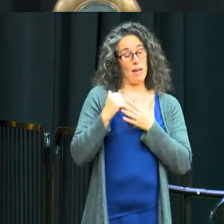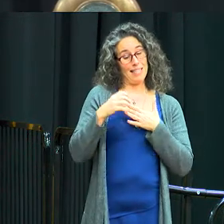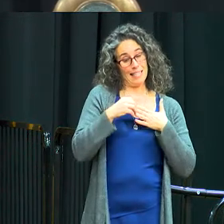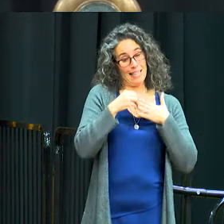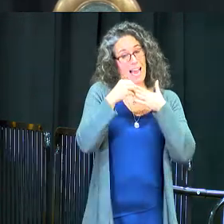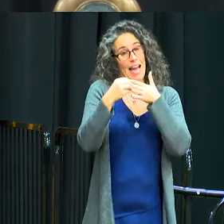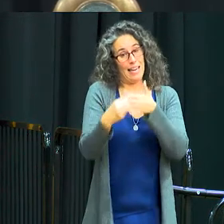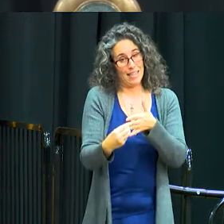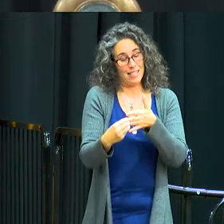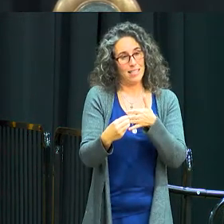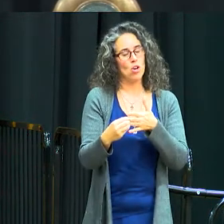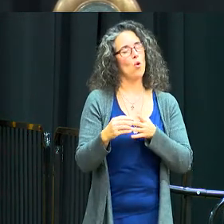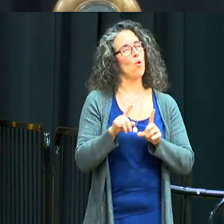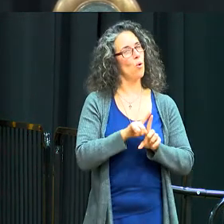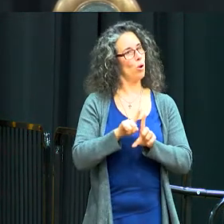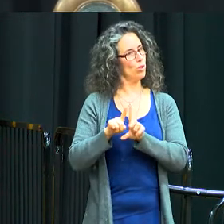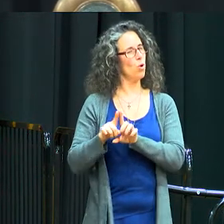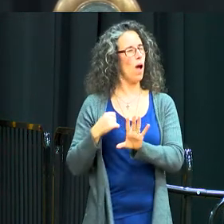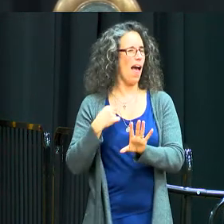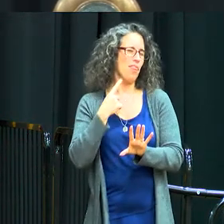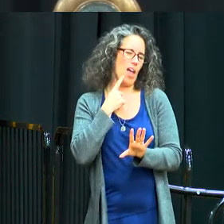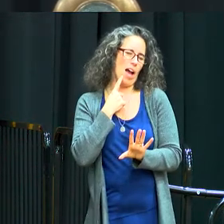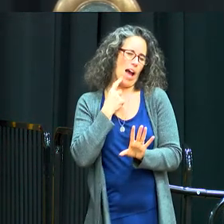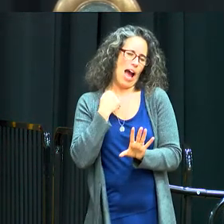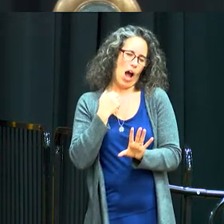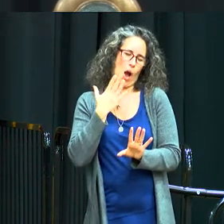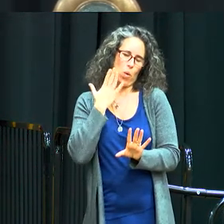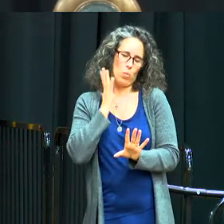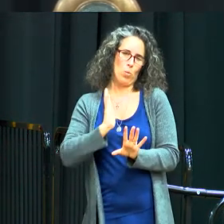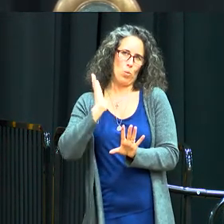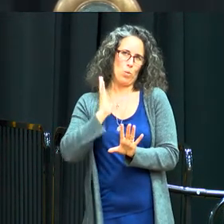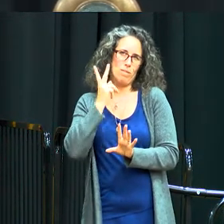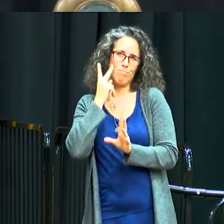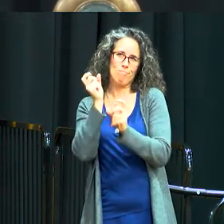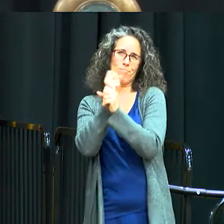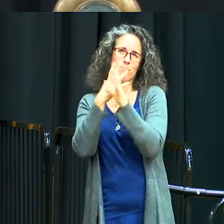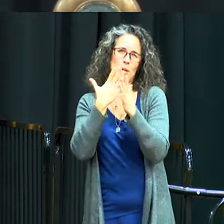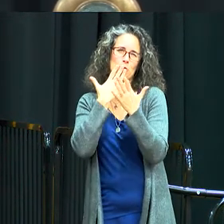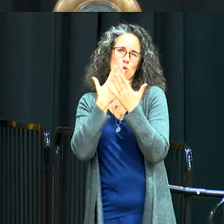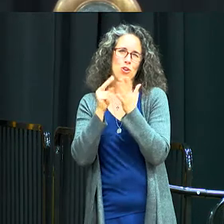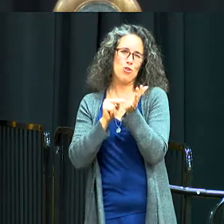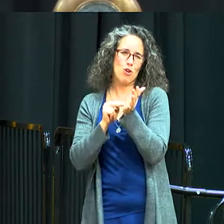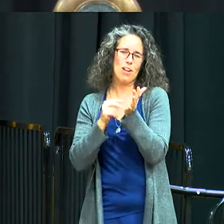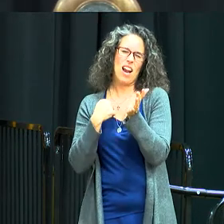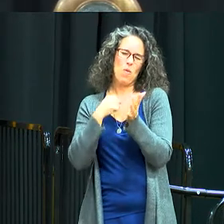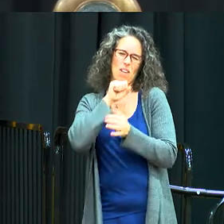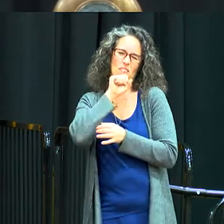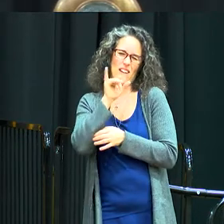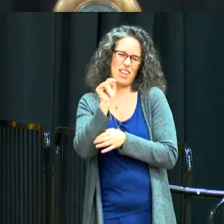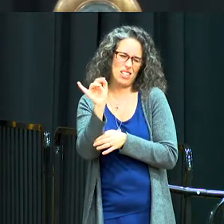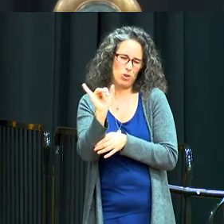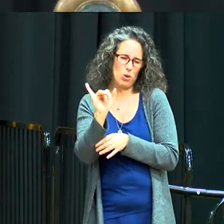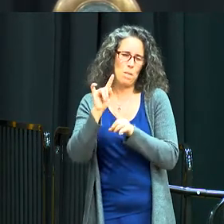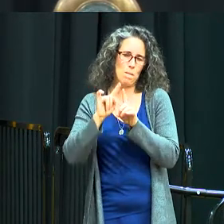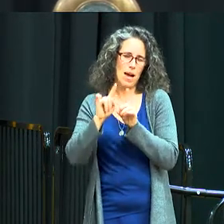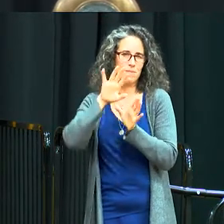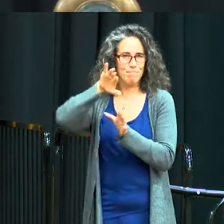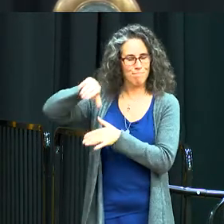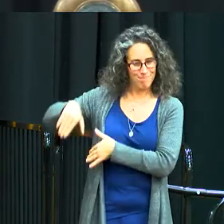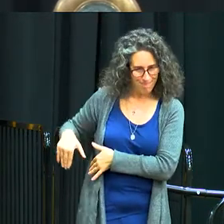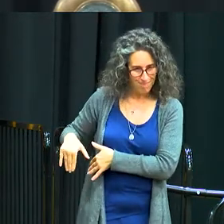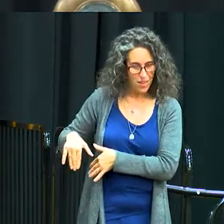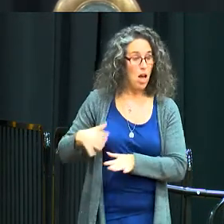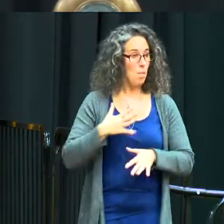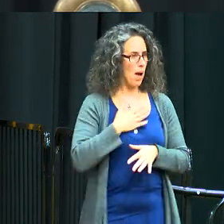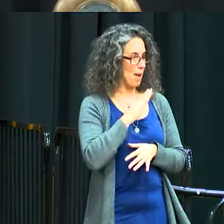by the way, I do think I would have been a pretty good nurse and would have loved that career too. And as you heard, we didn't talk about this in